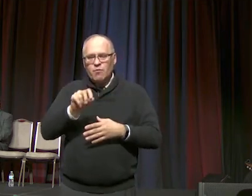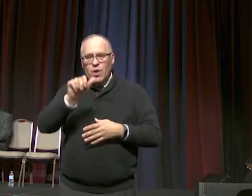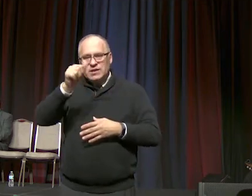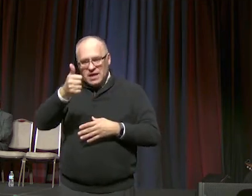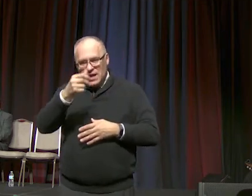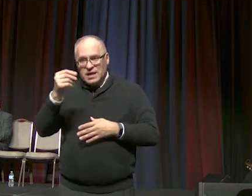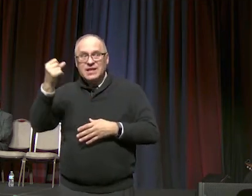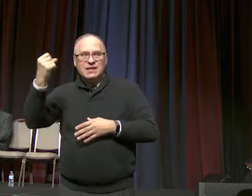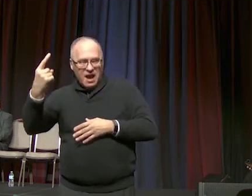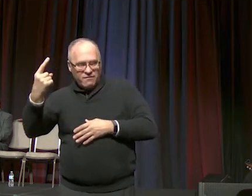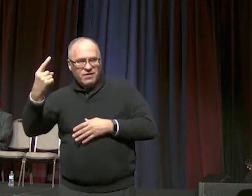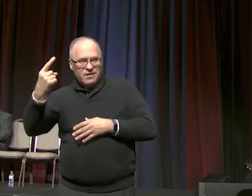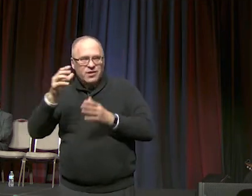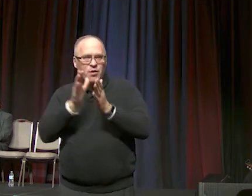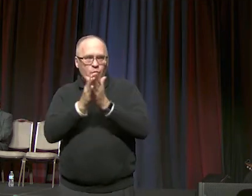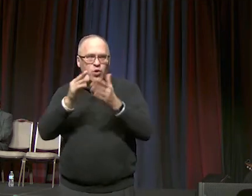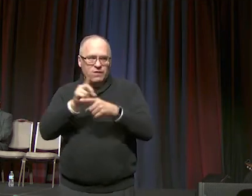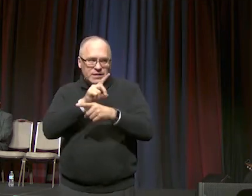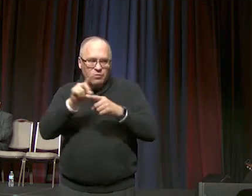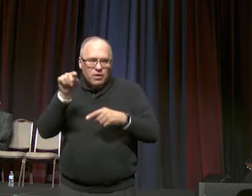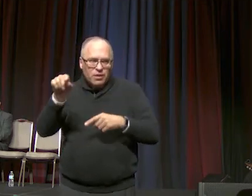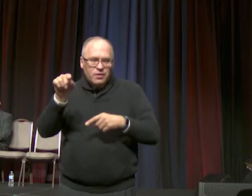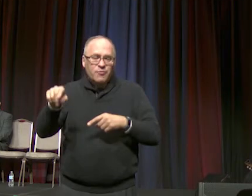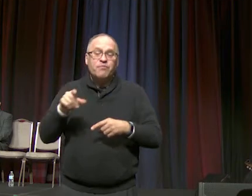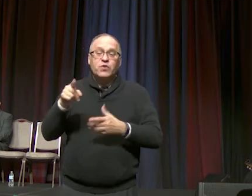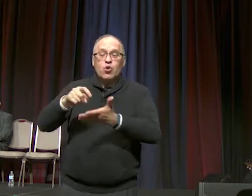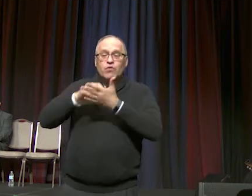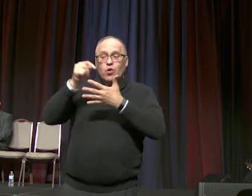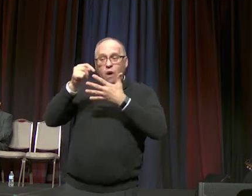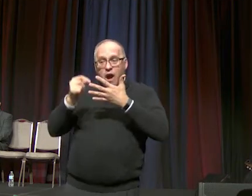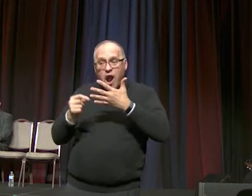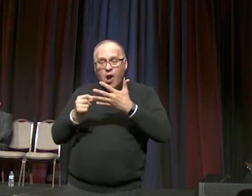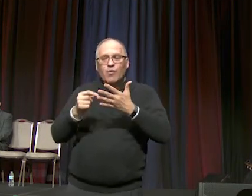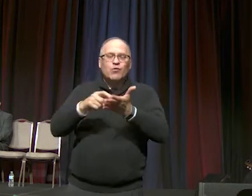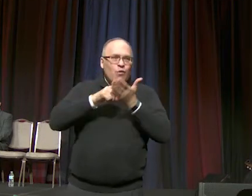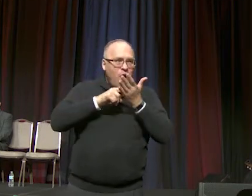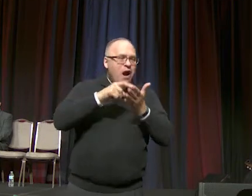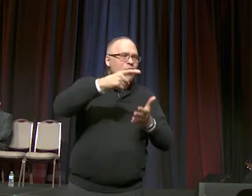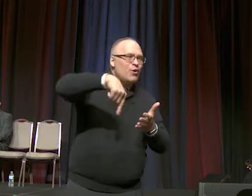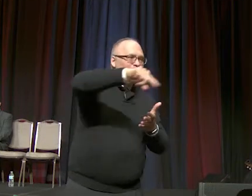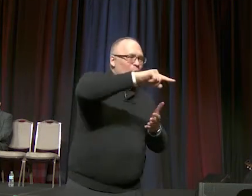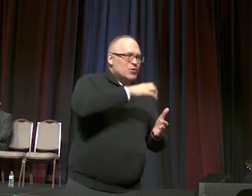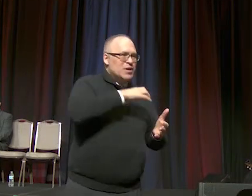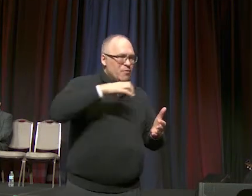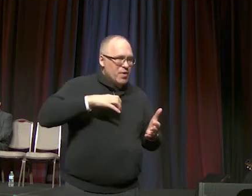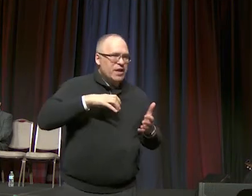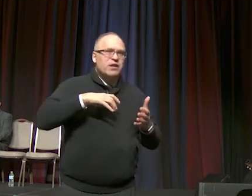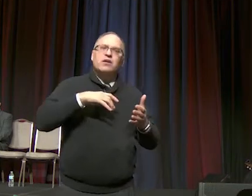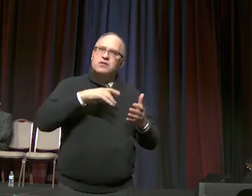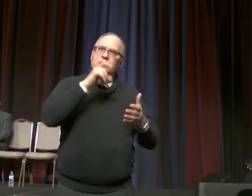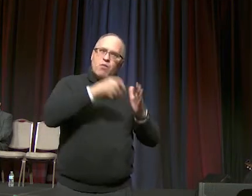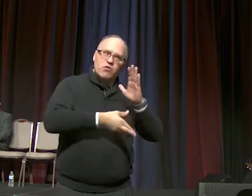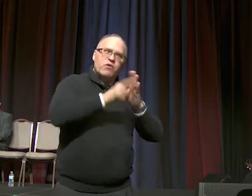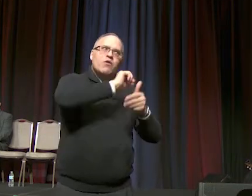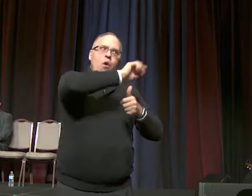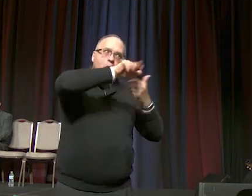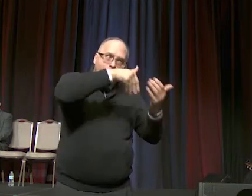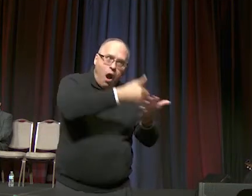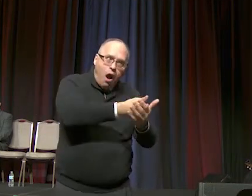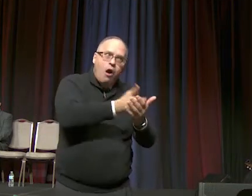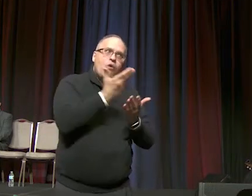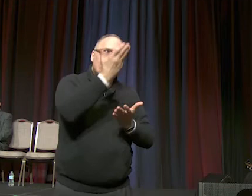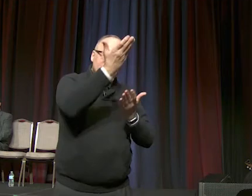and 11, and those new requirements require that legislative committees act on all the petitions that are before